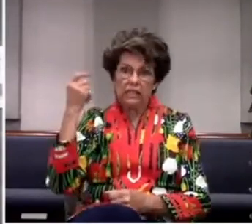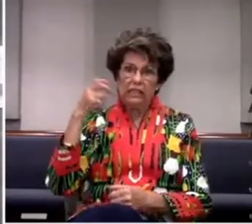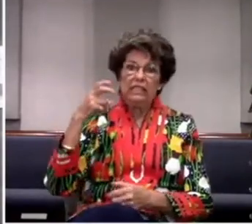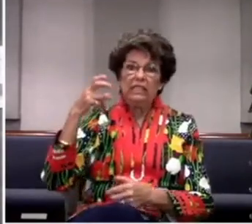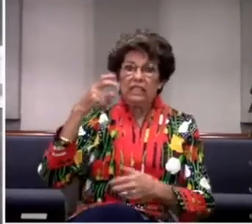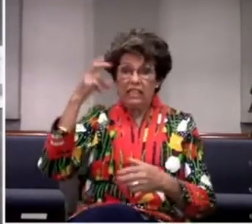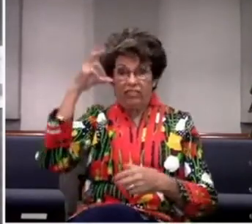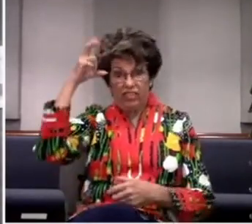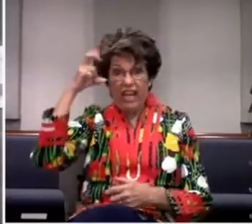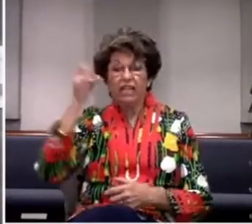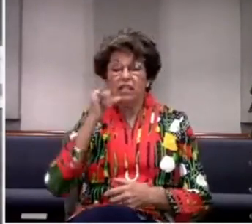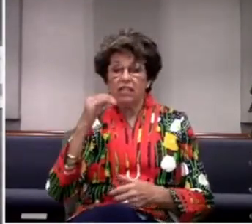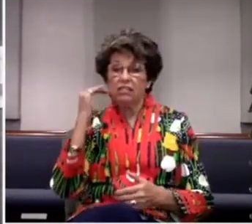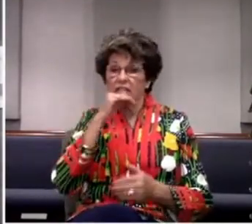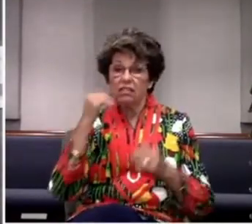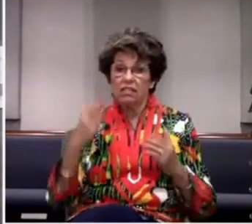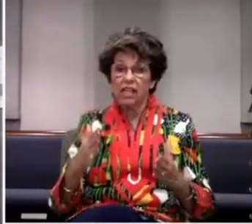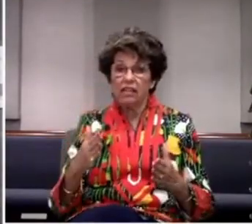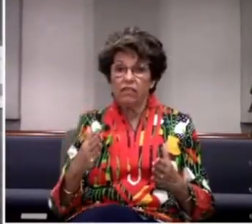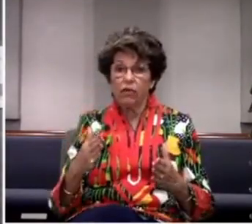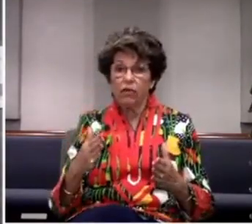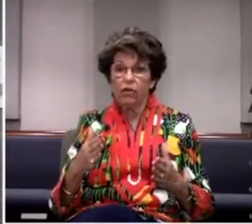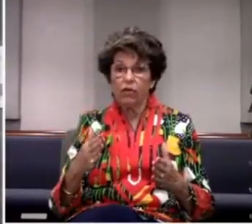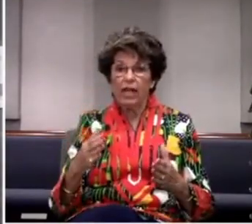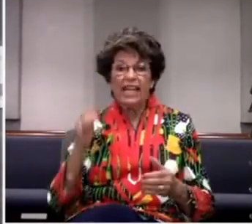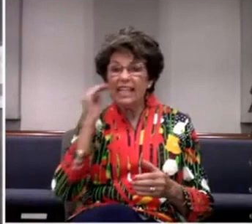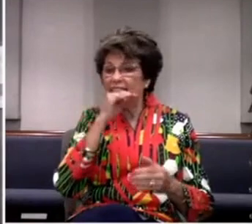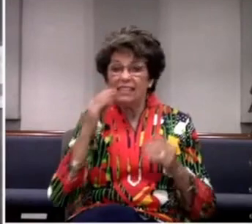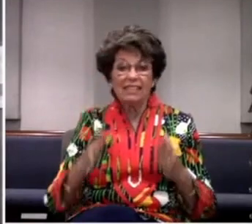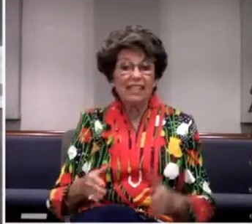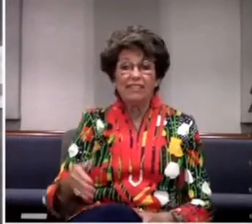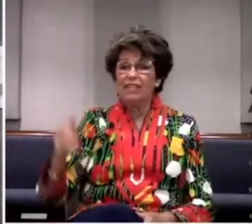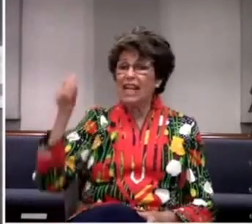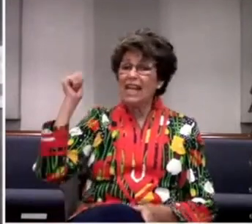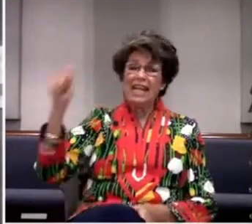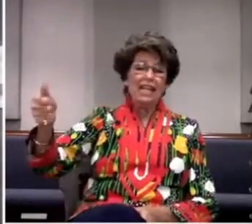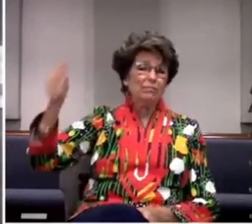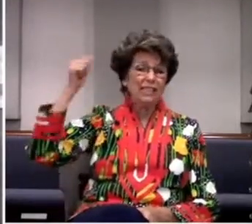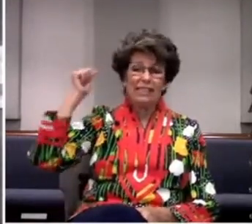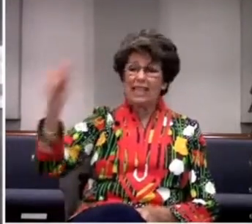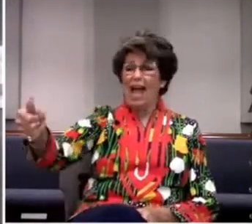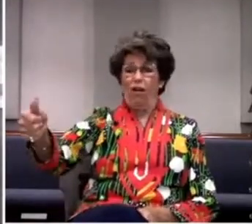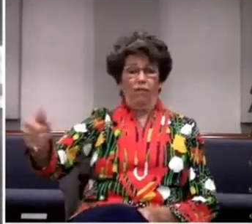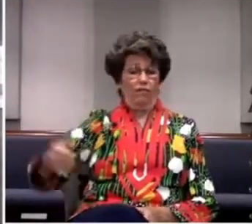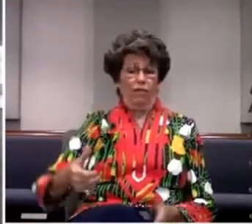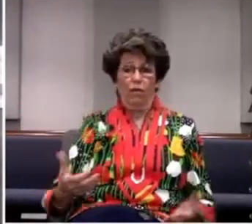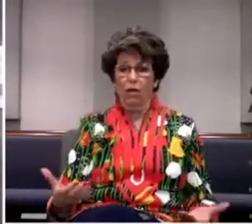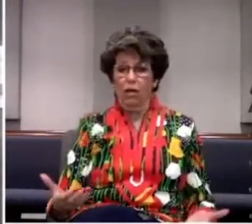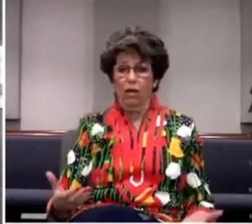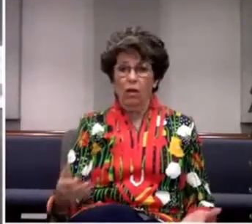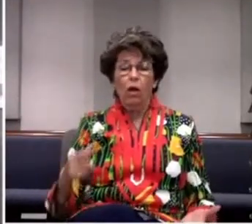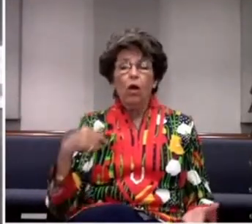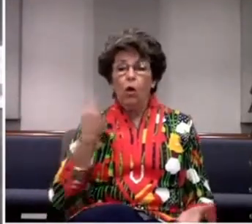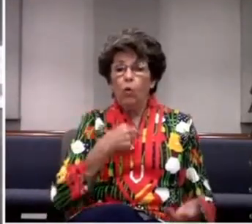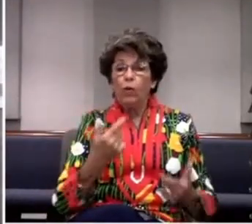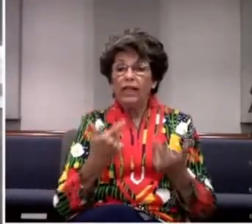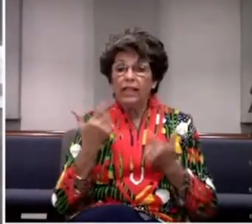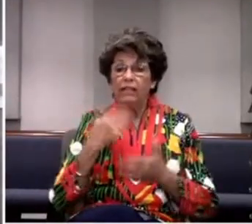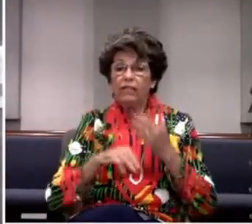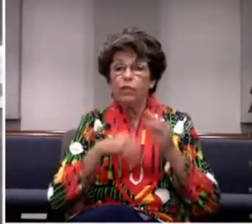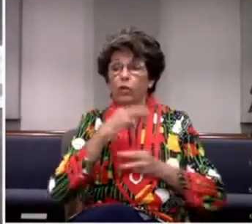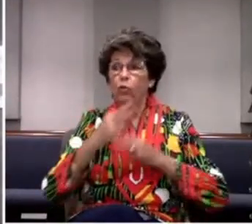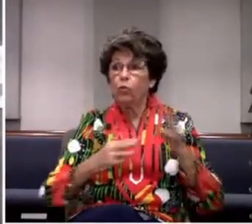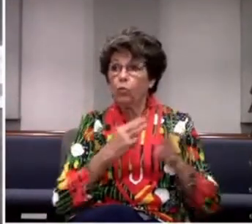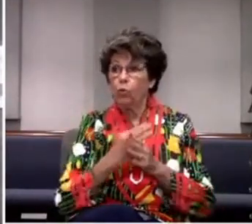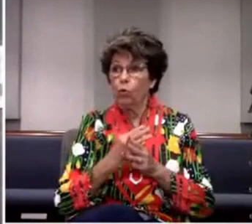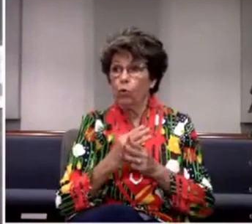Eve, he deceived himself. Now, people, we live in a world where people are severely